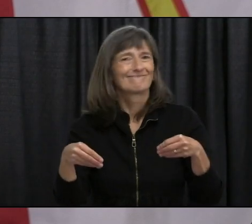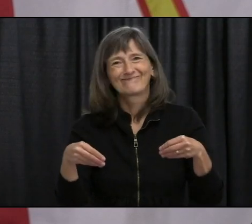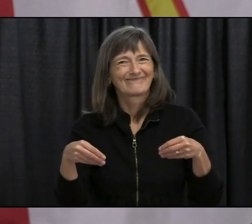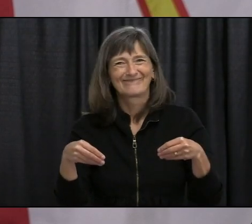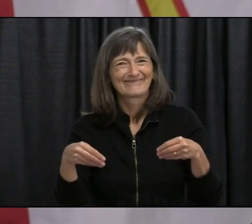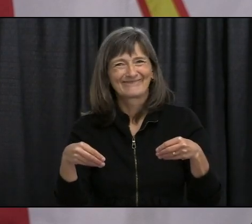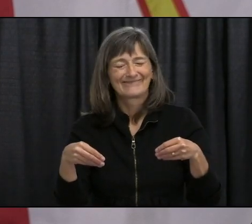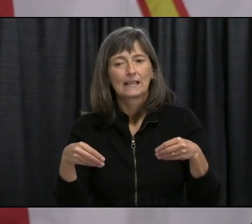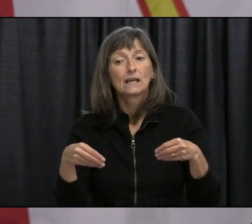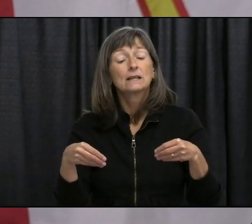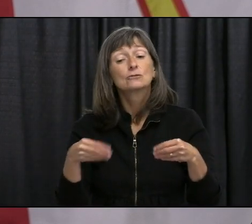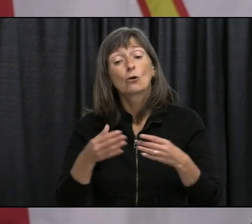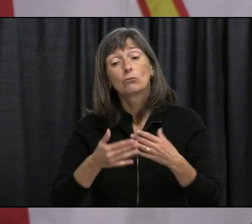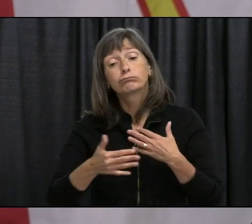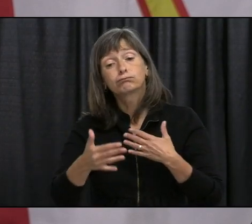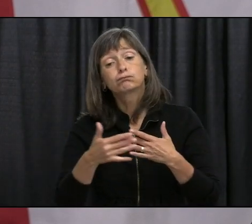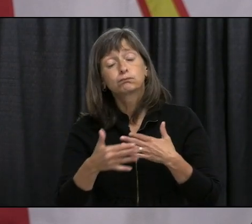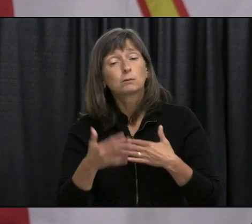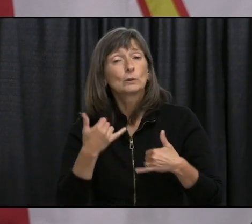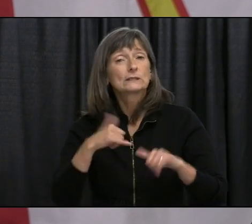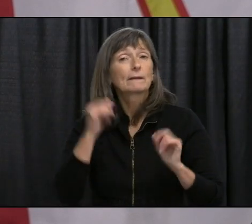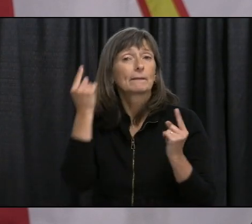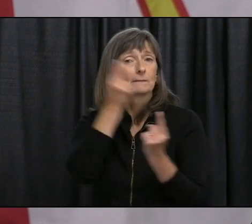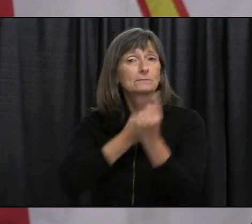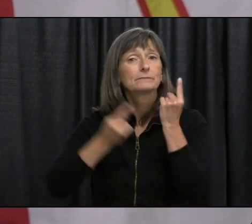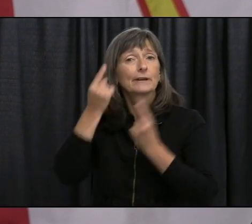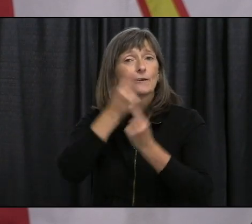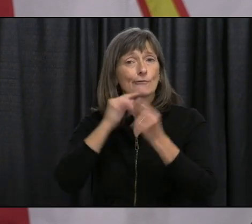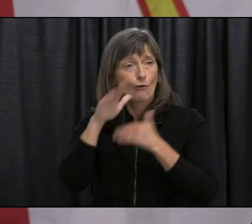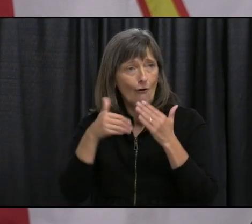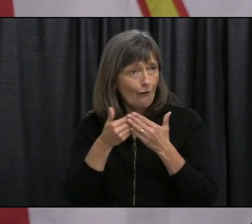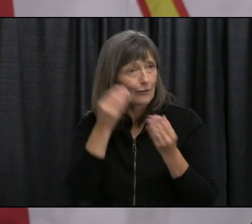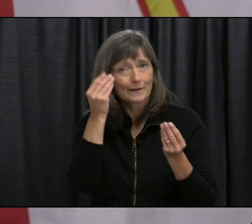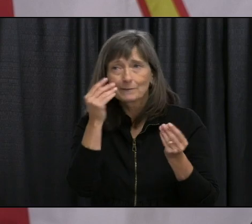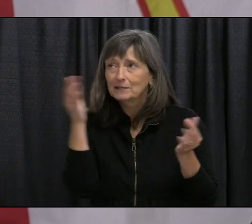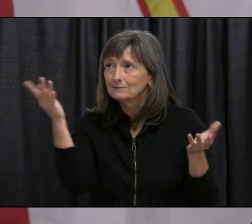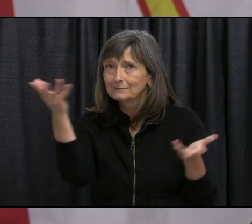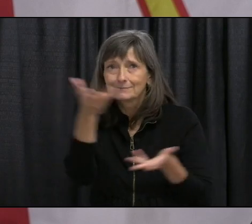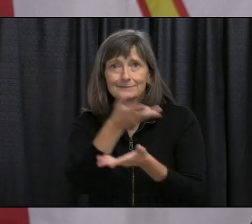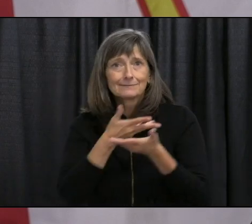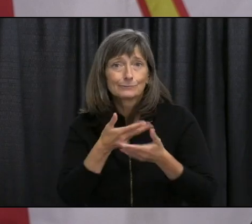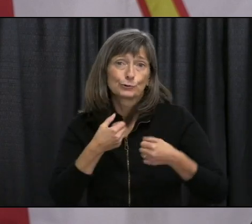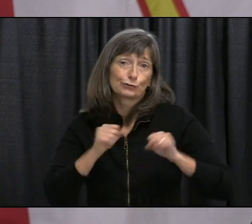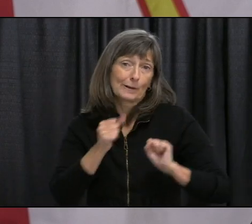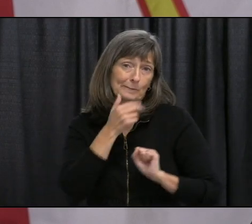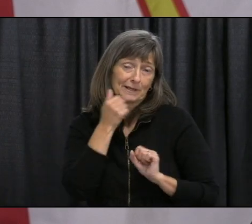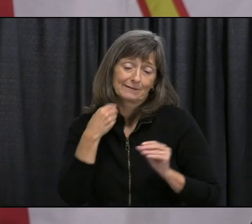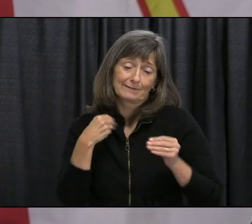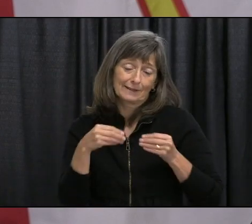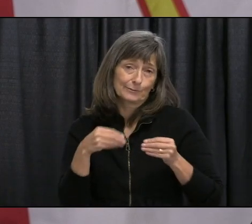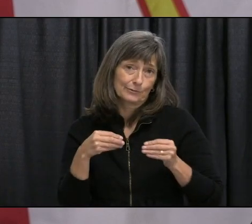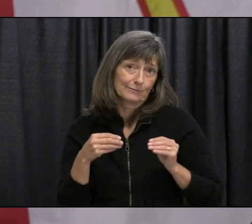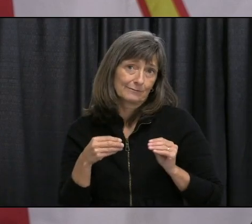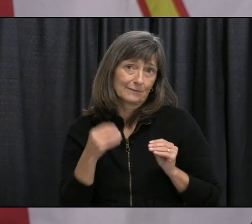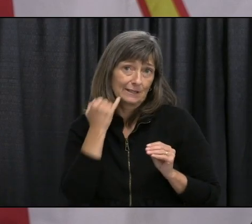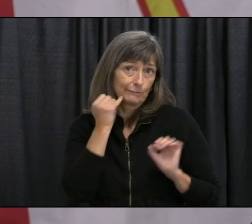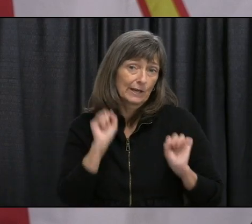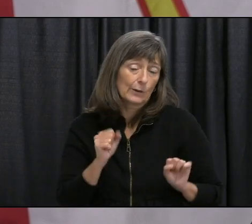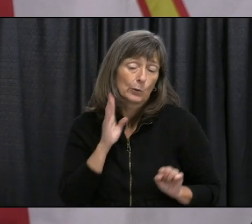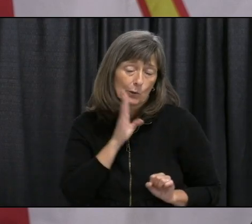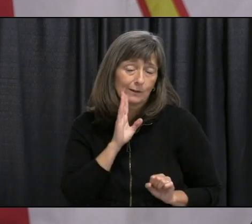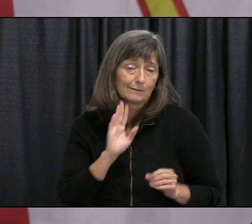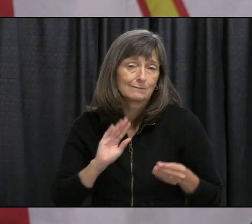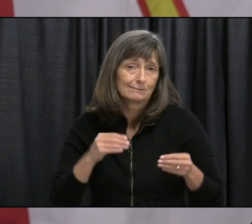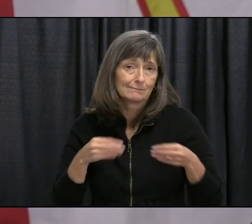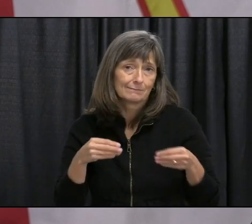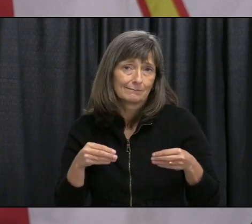are things that we have to consider, and we've always said that we'll try to be as flexible as we can. So, as